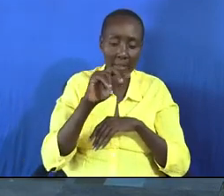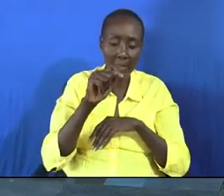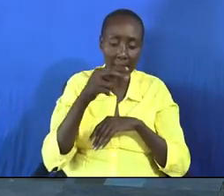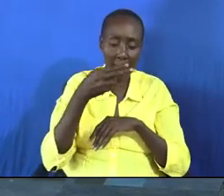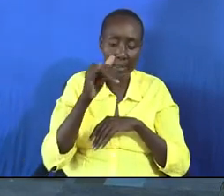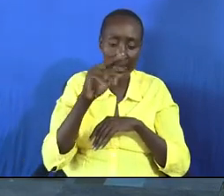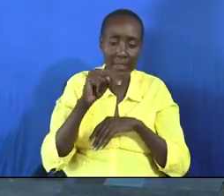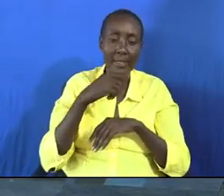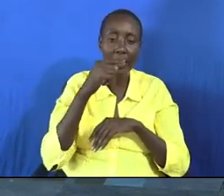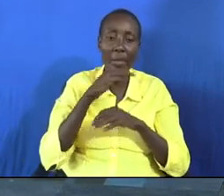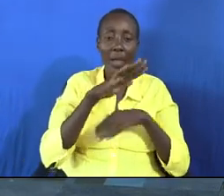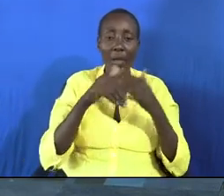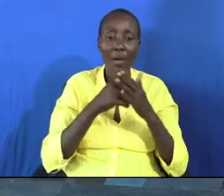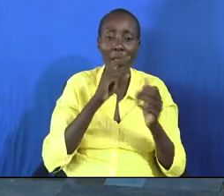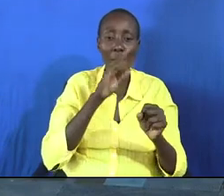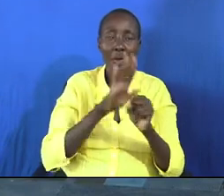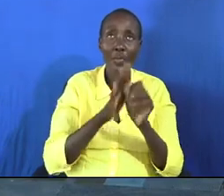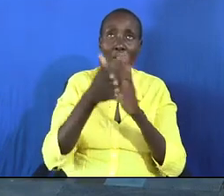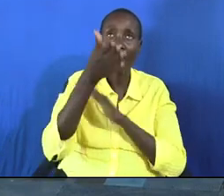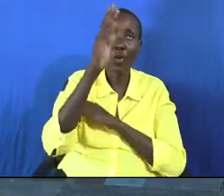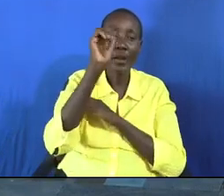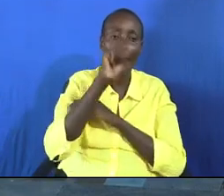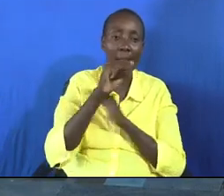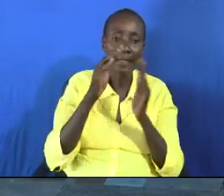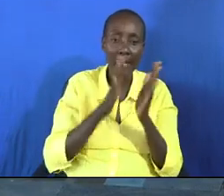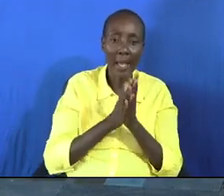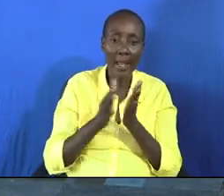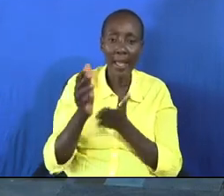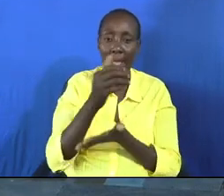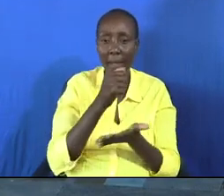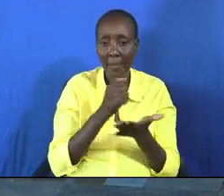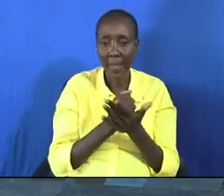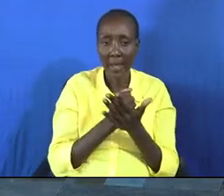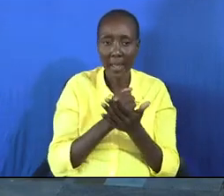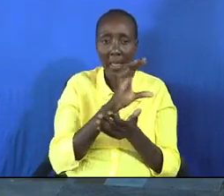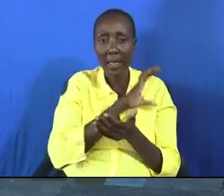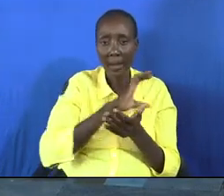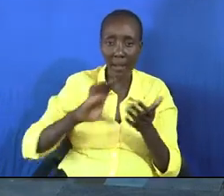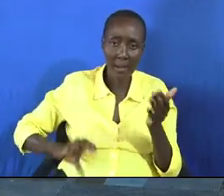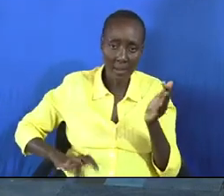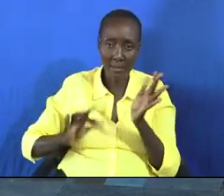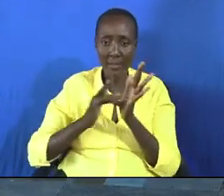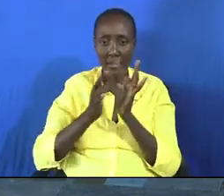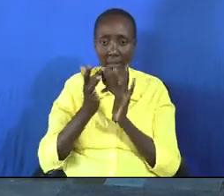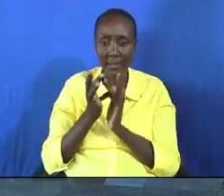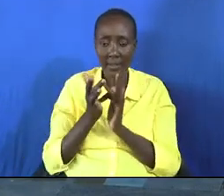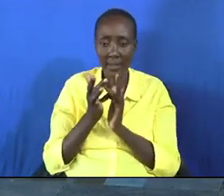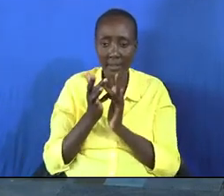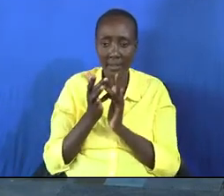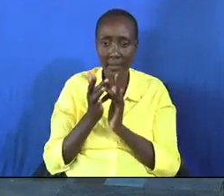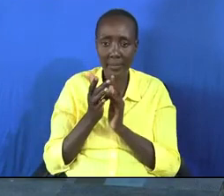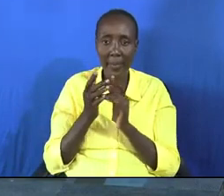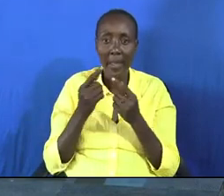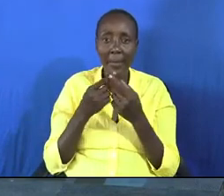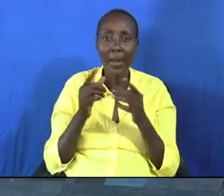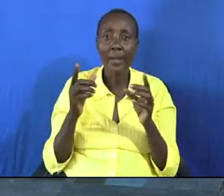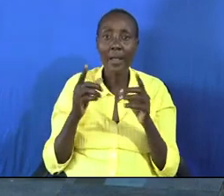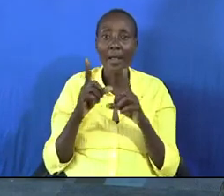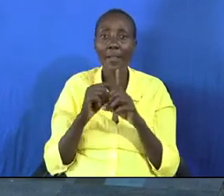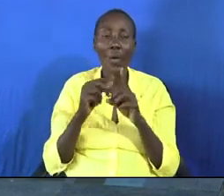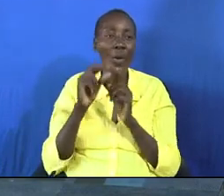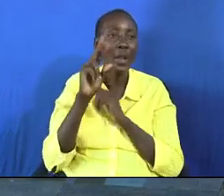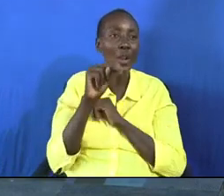of God are yes and what? Yes and amen in Christ Jesus. Where we get the word